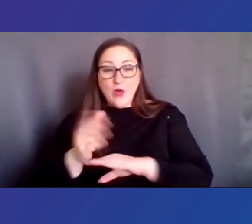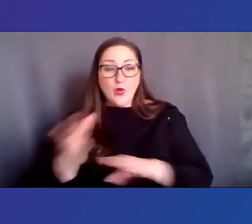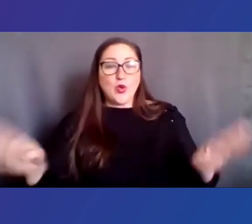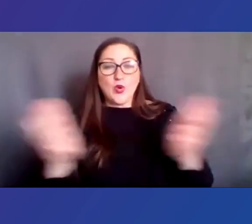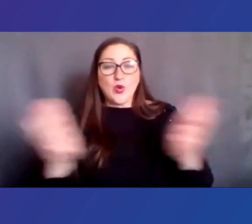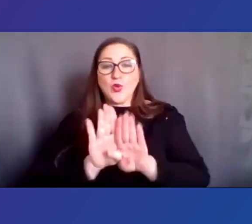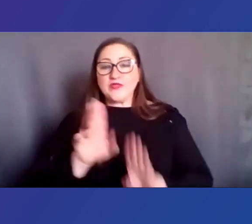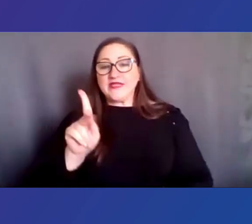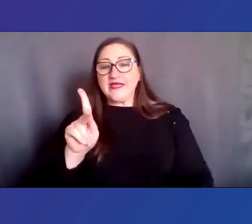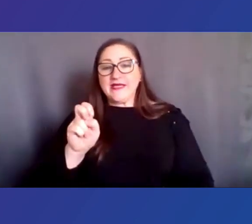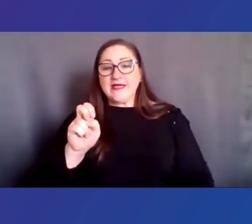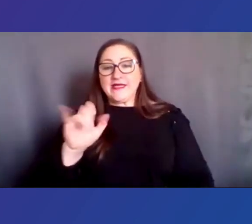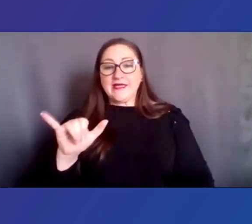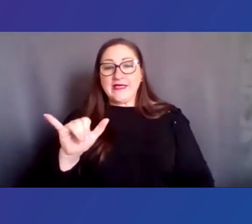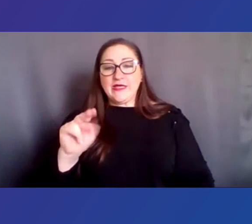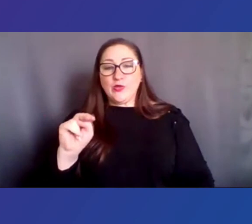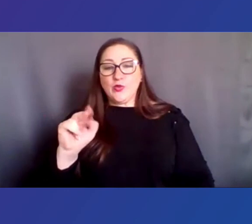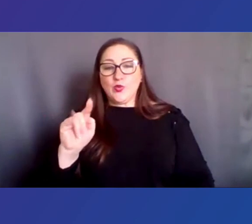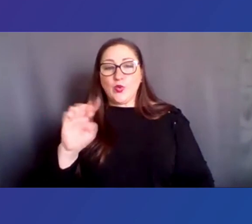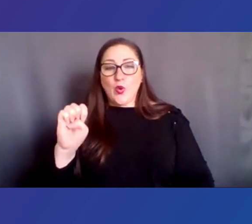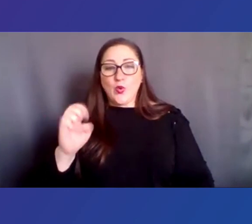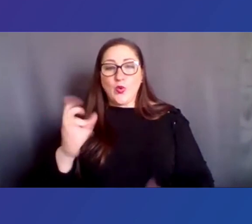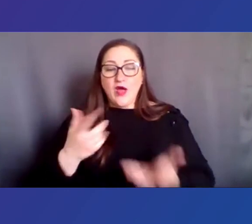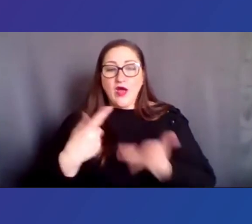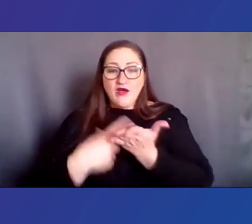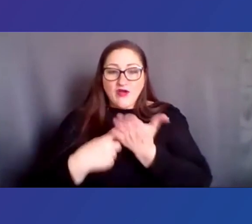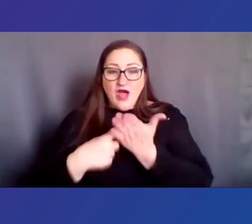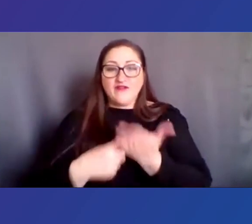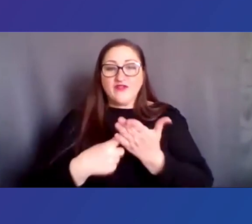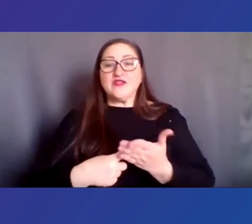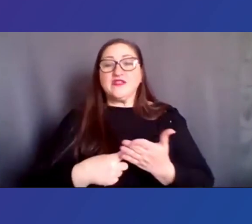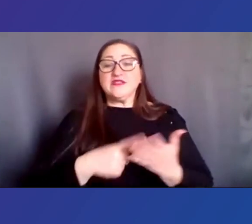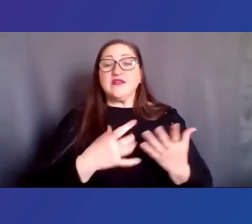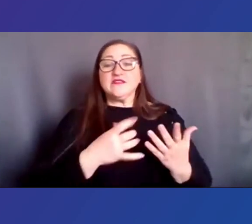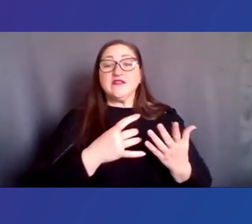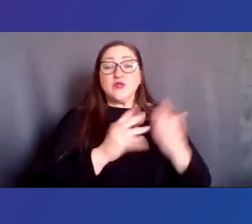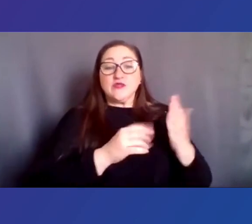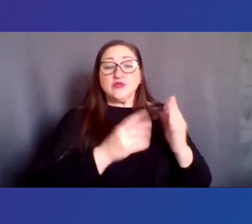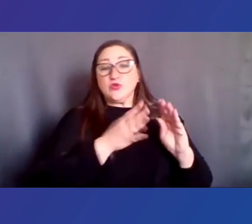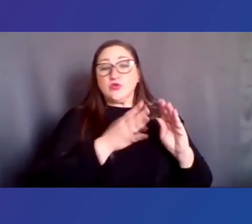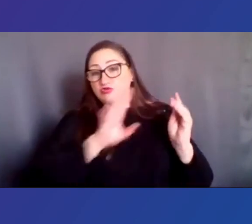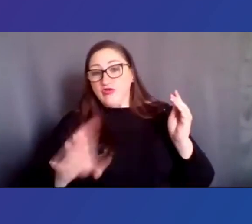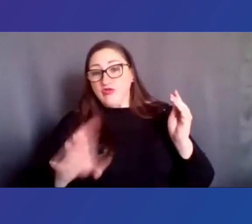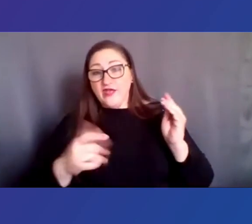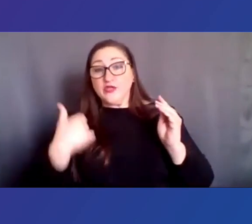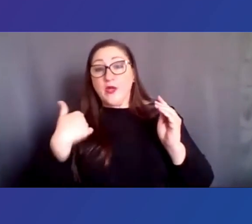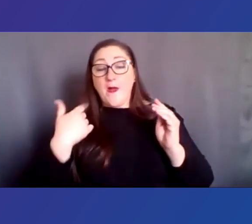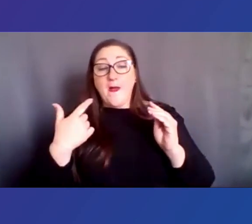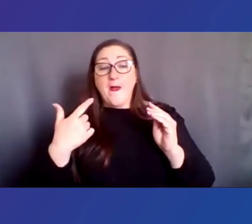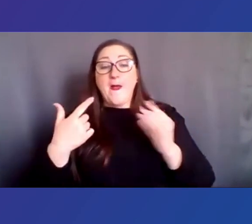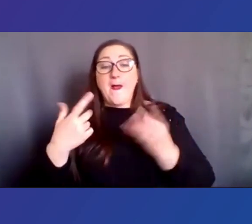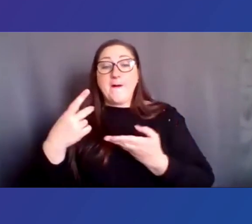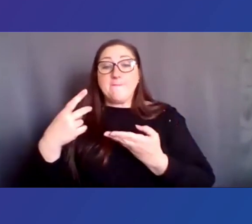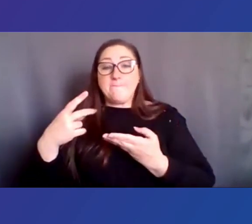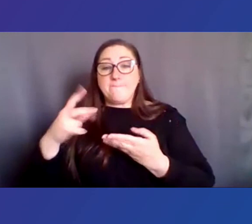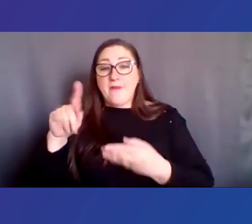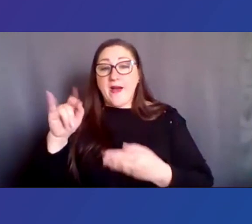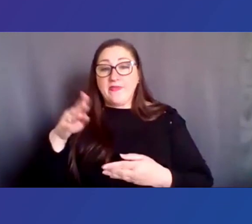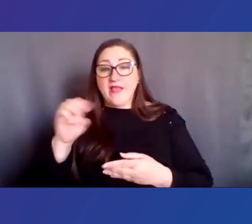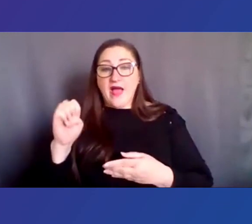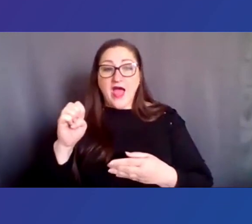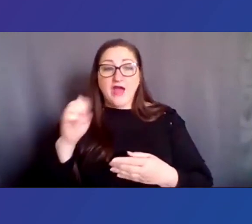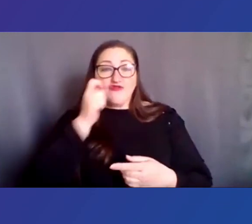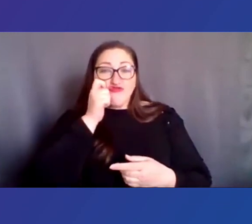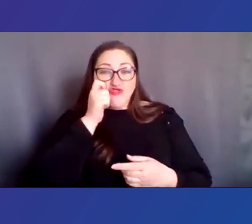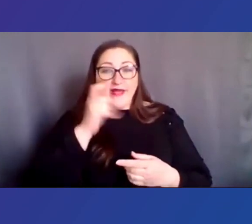keynote conversation entitled Studio to Stage Pipeline, a story of racism, tondus, and Black death.